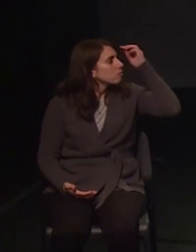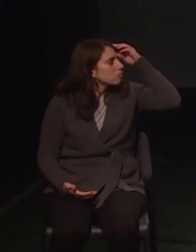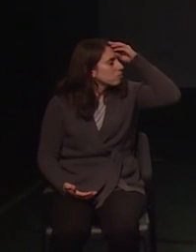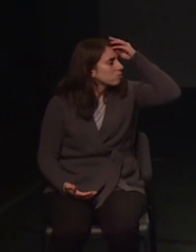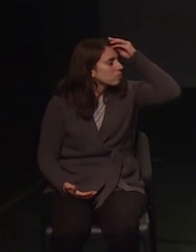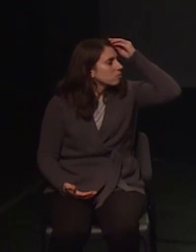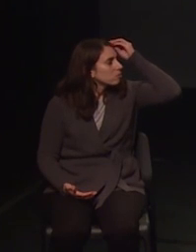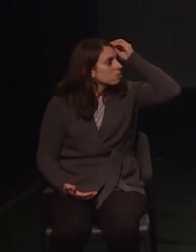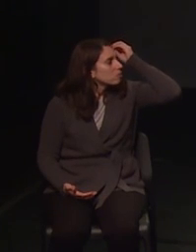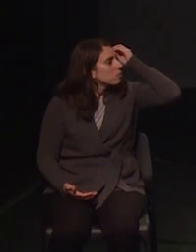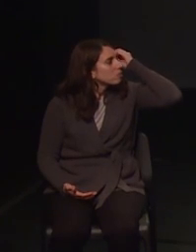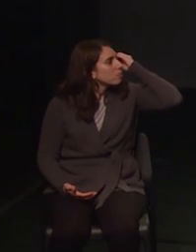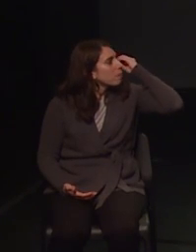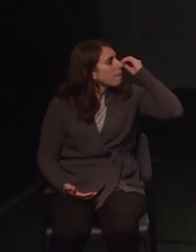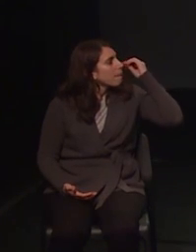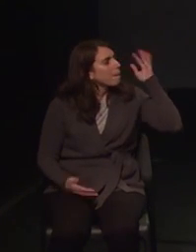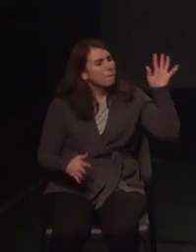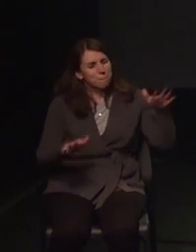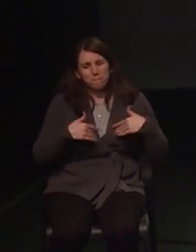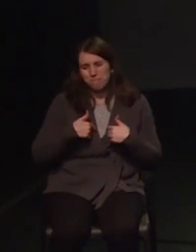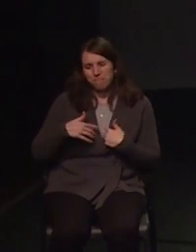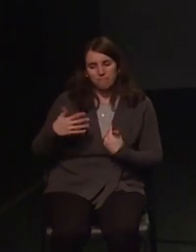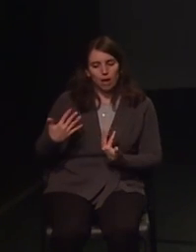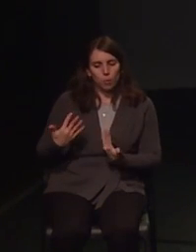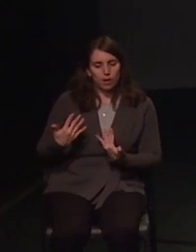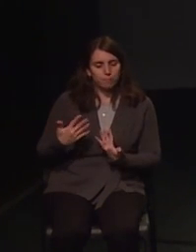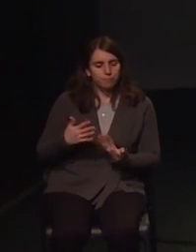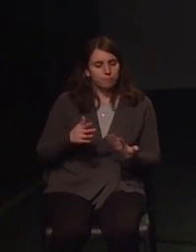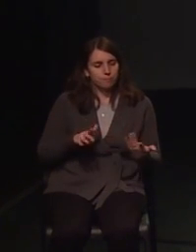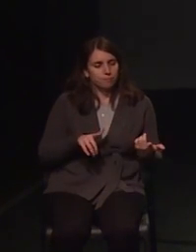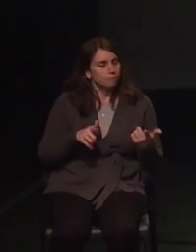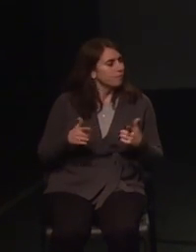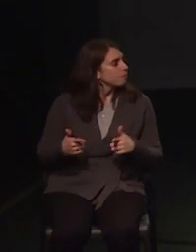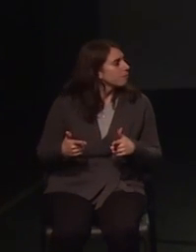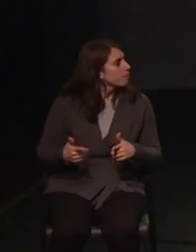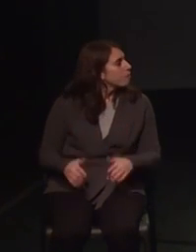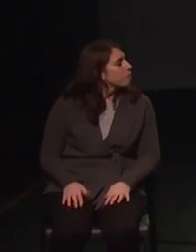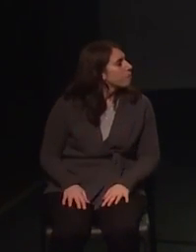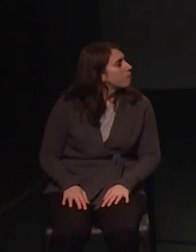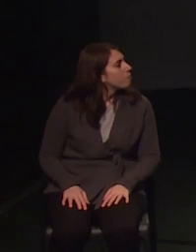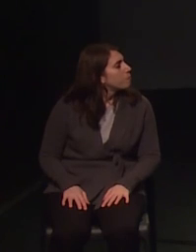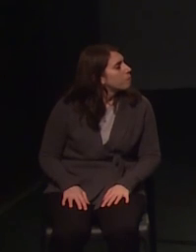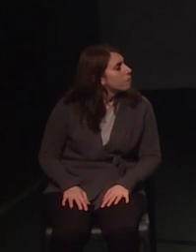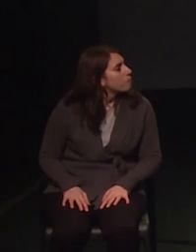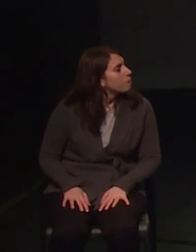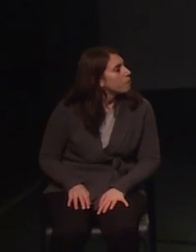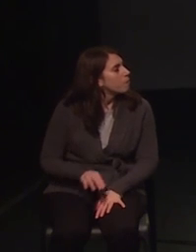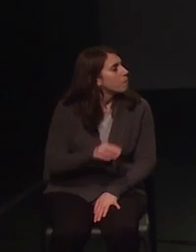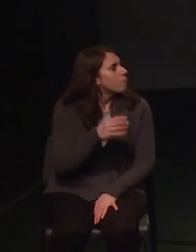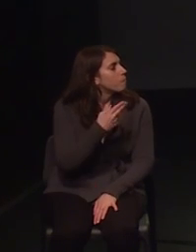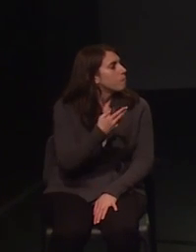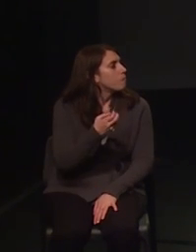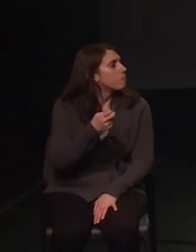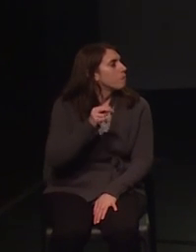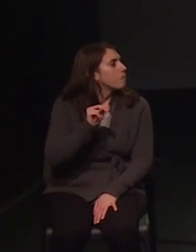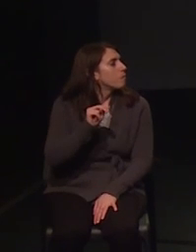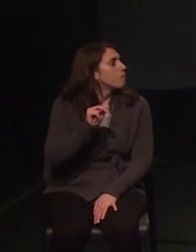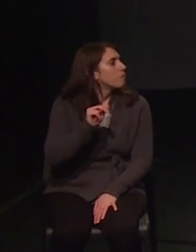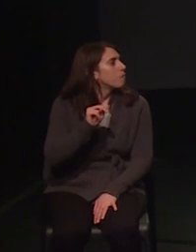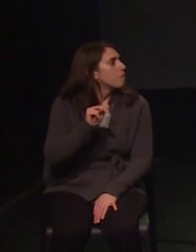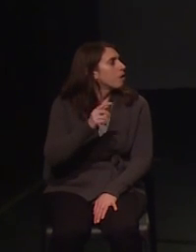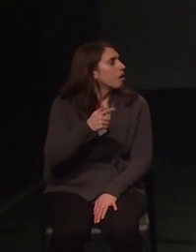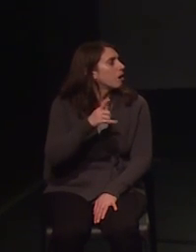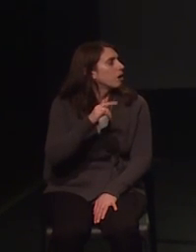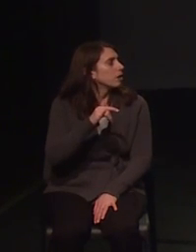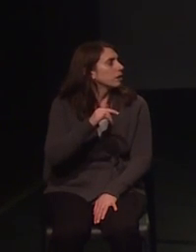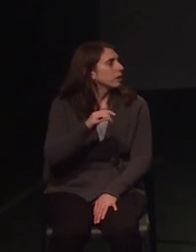Well, or should I? I'll wait. Okay. So, Hoong-Yi, would you share how you distinguish diversity, equity, and inclusion? I'd